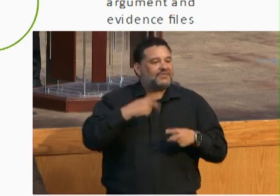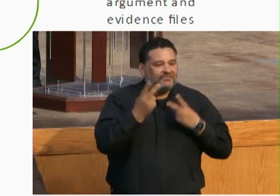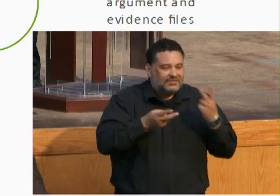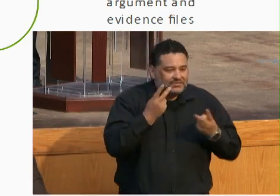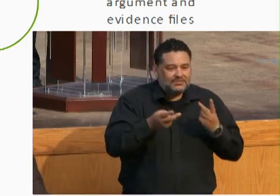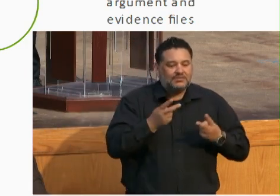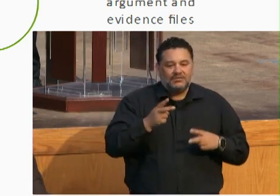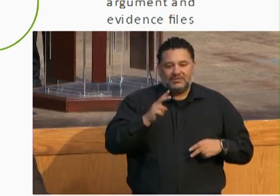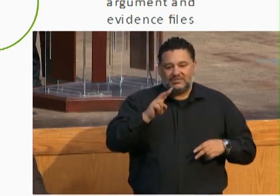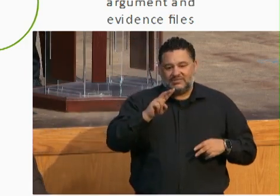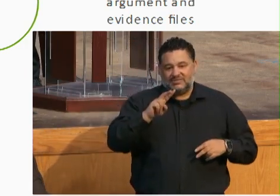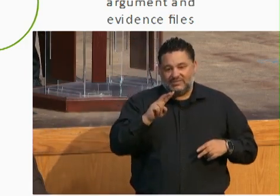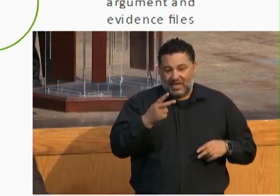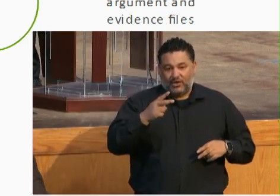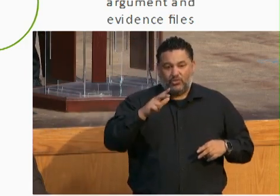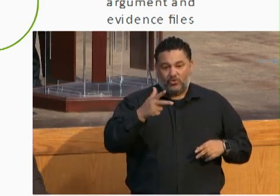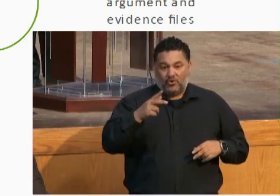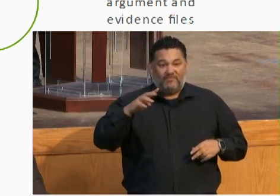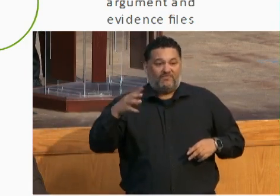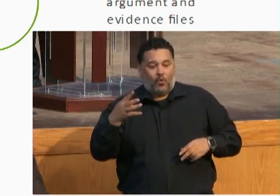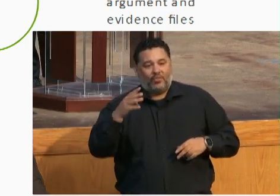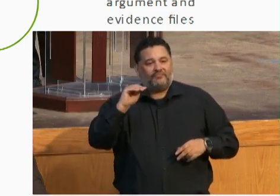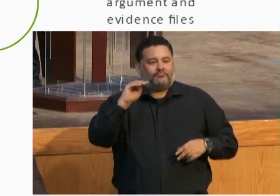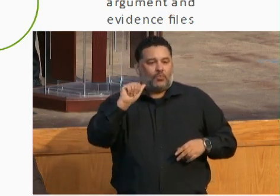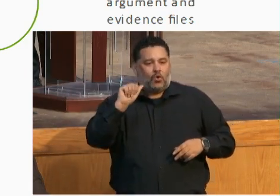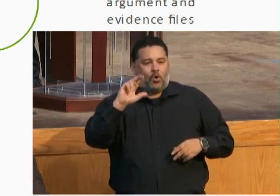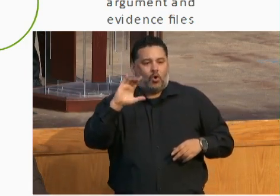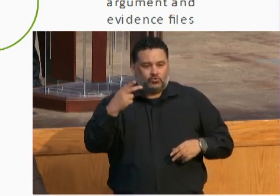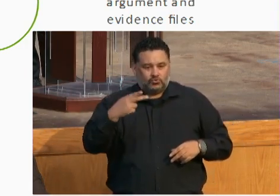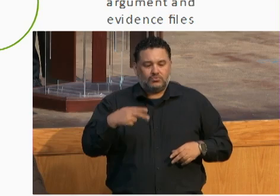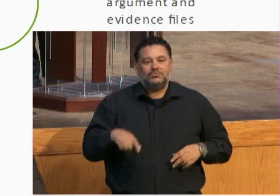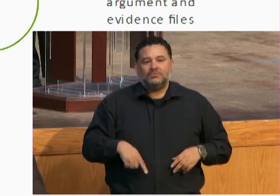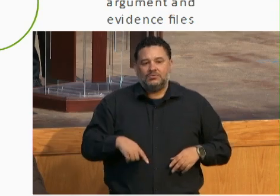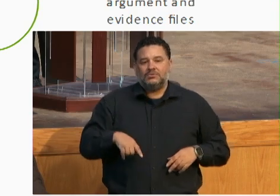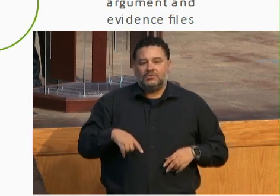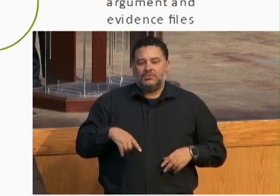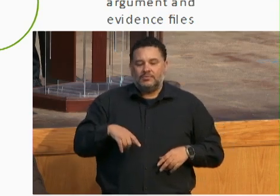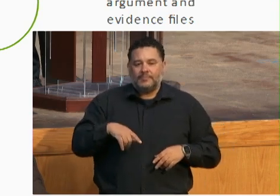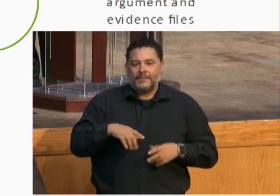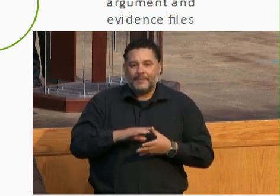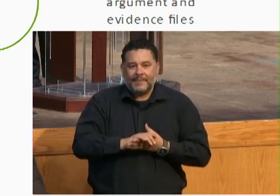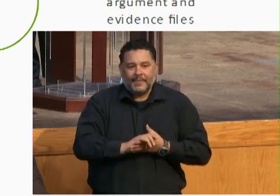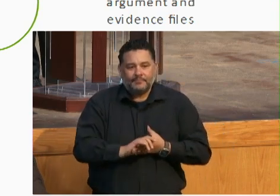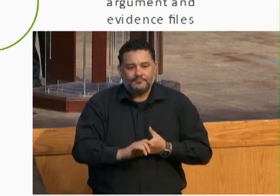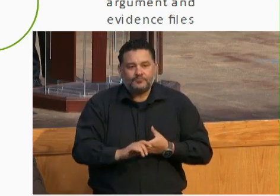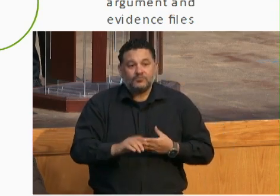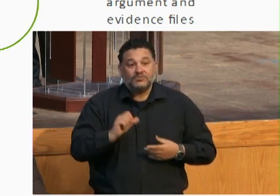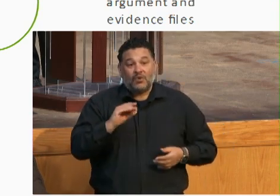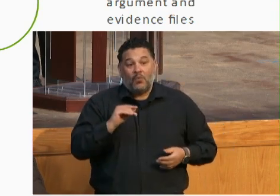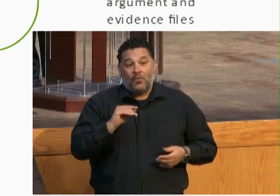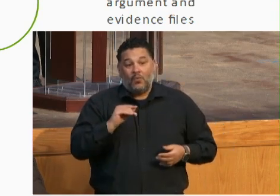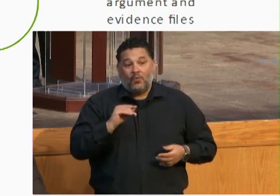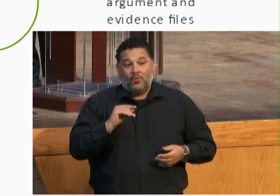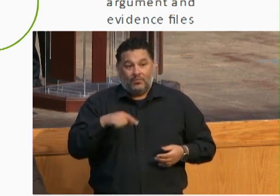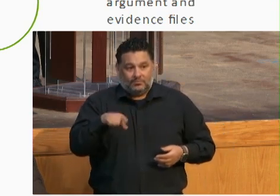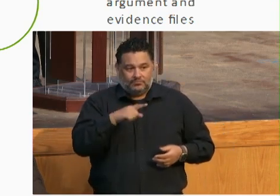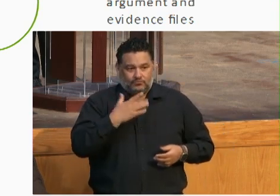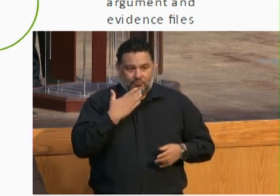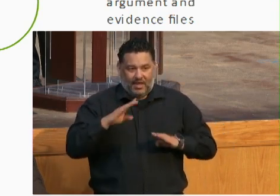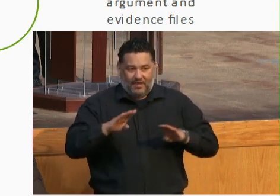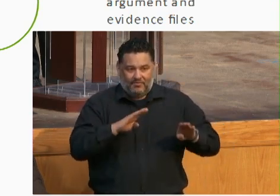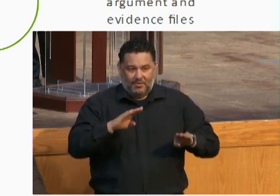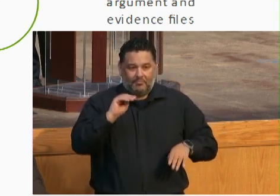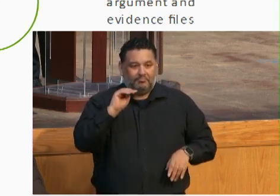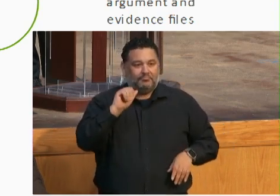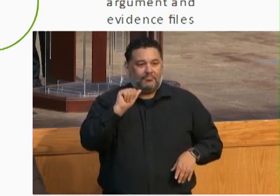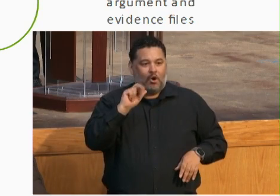the 2nd, 3rd, and 4th of March in 26. So be on good behavior in March